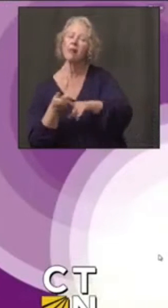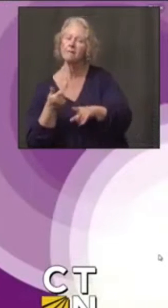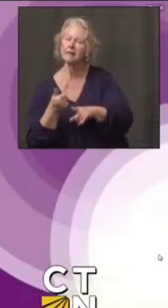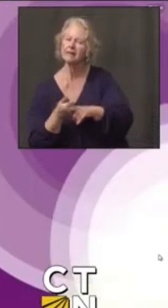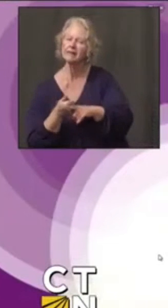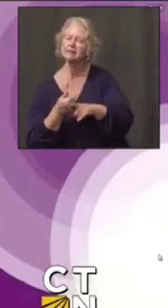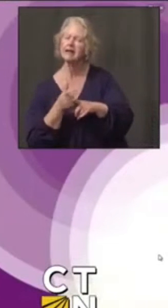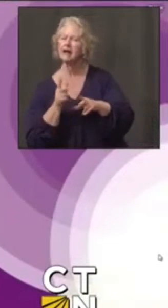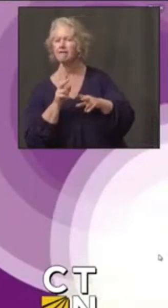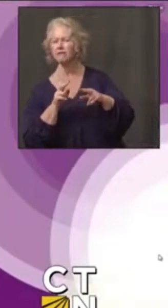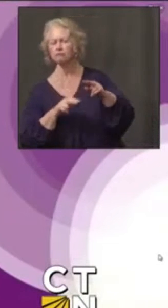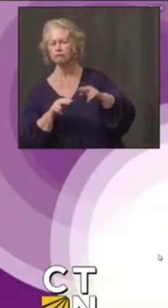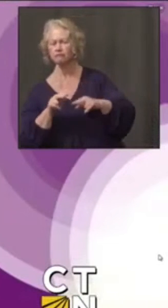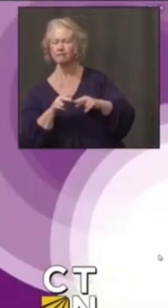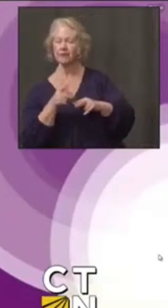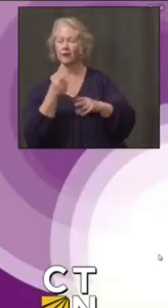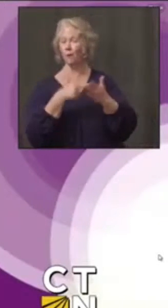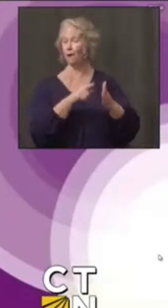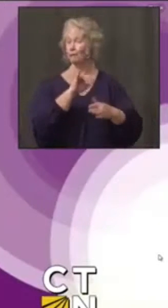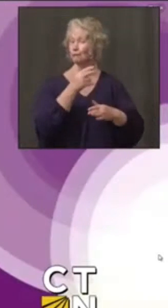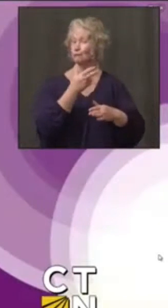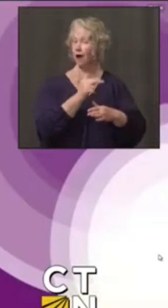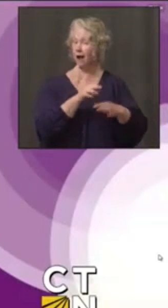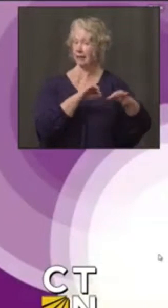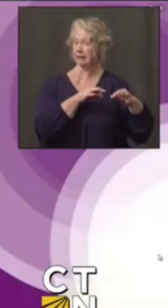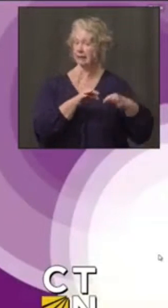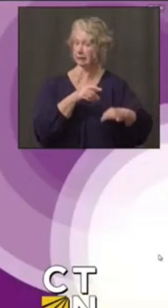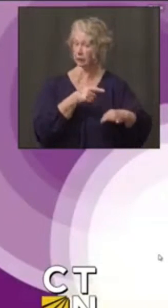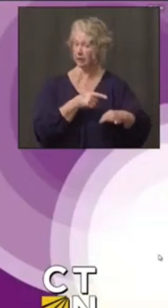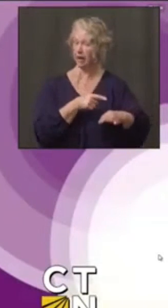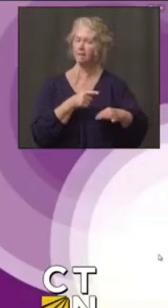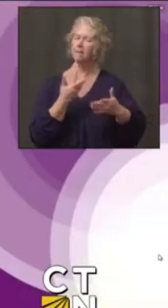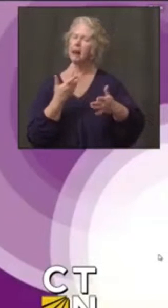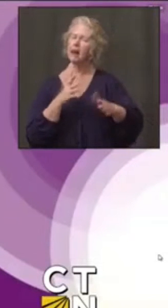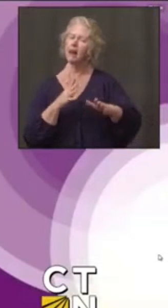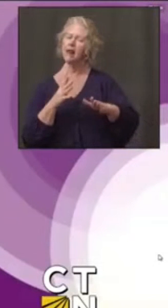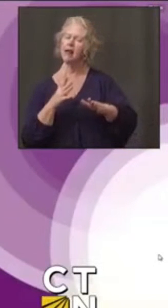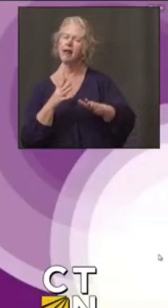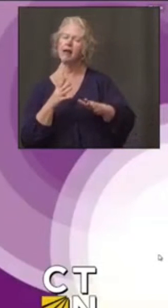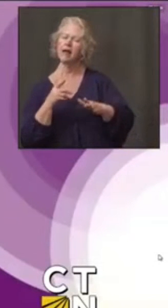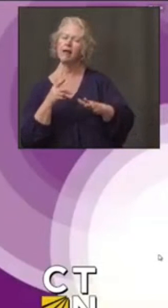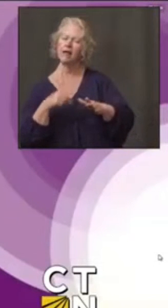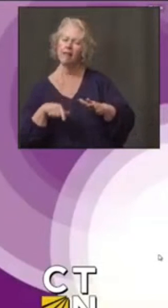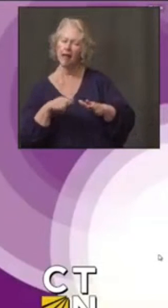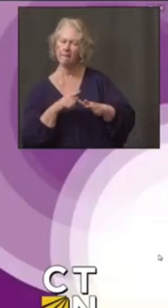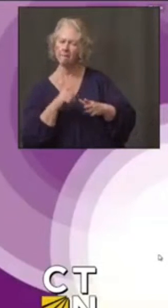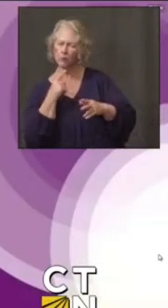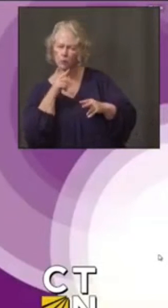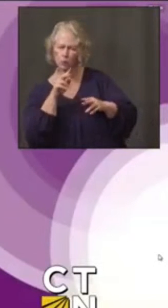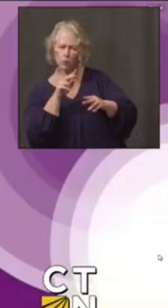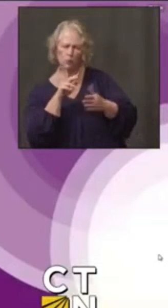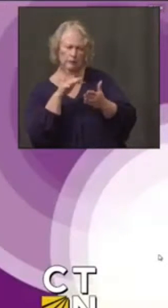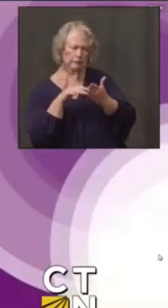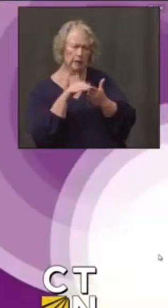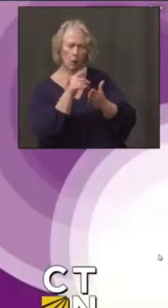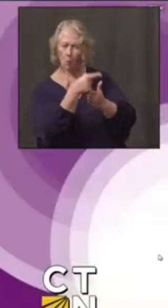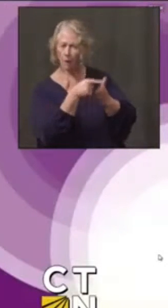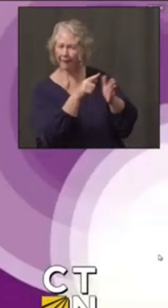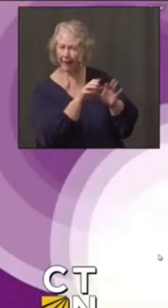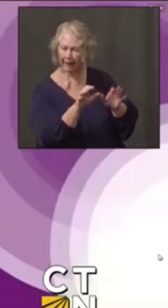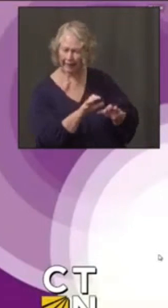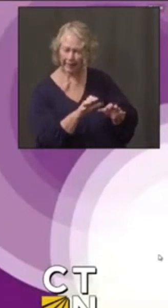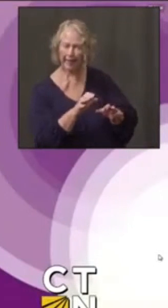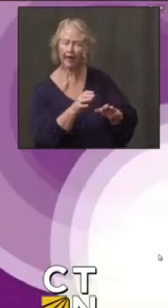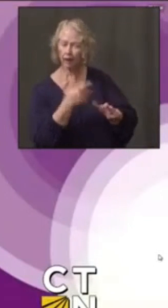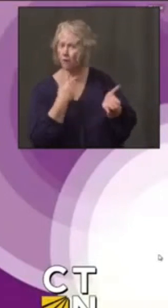I'm glad John just described it because it helps us out a lot for us to be have access to that intelligence and to communicate the great work